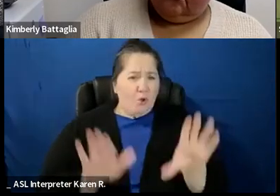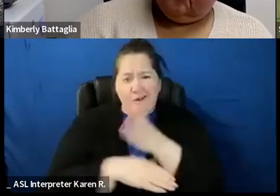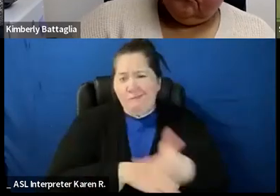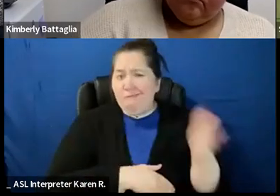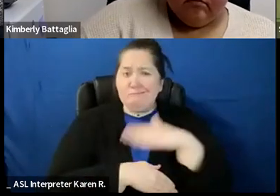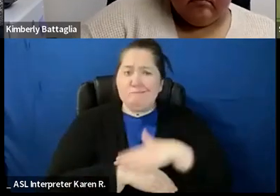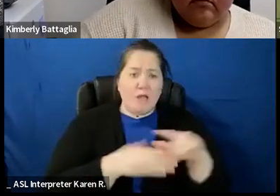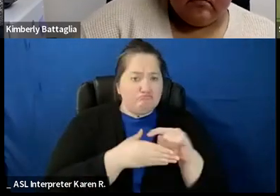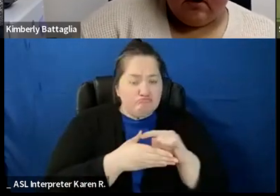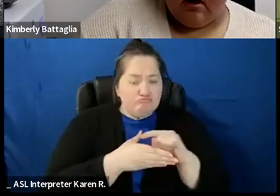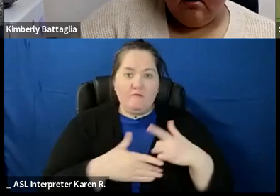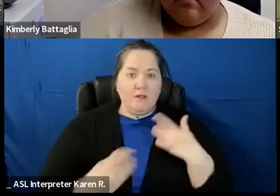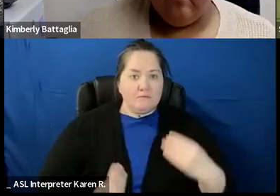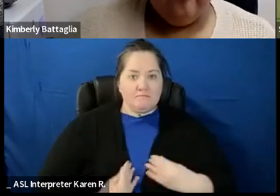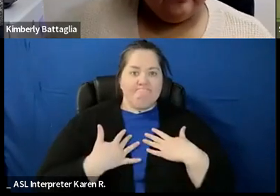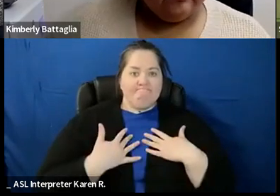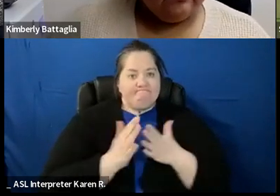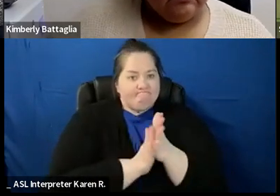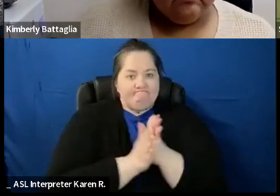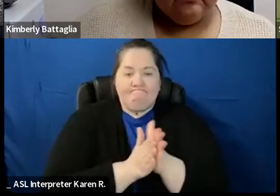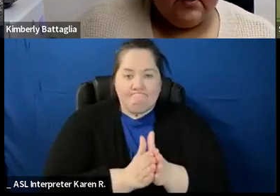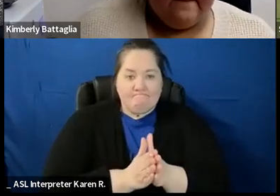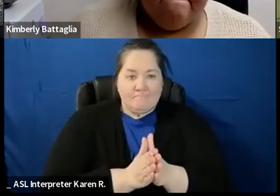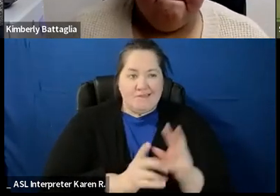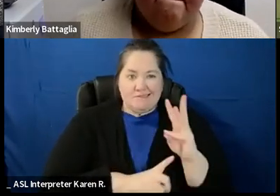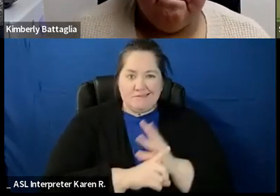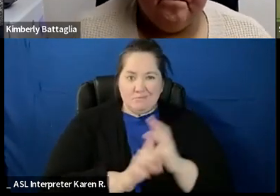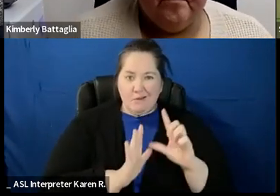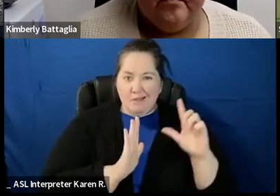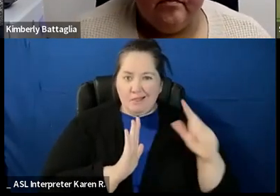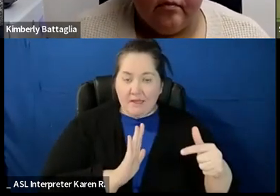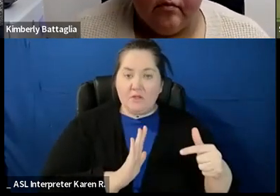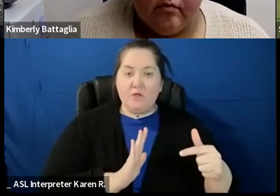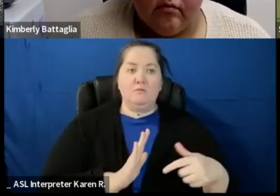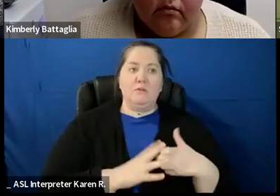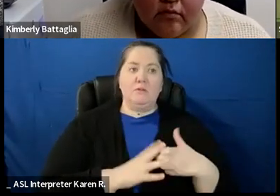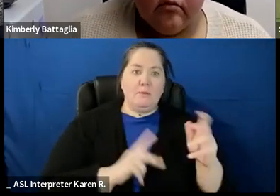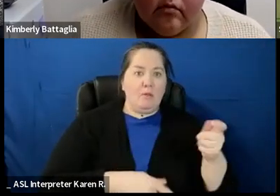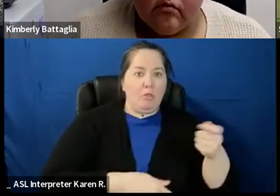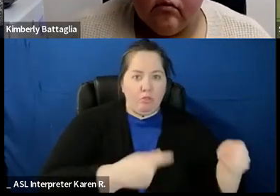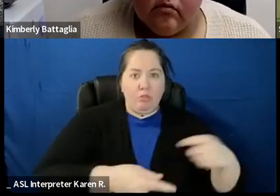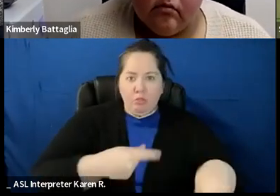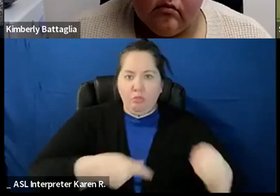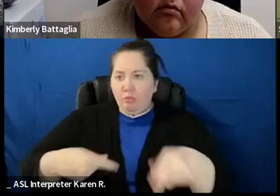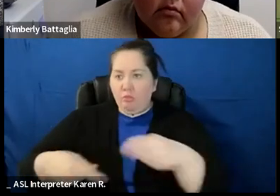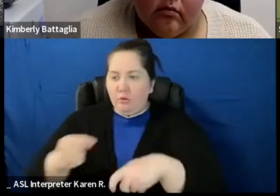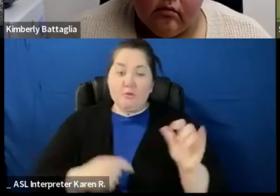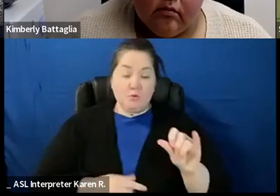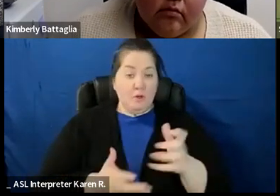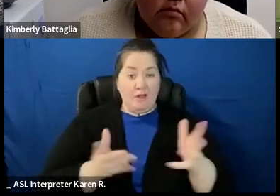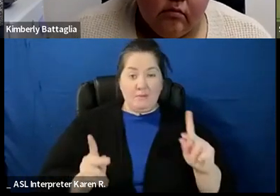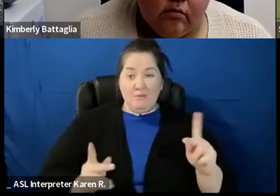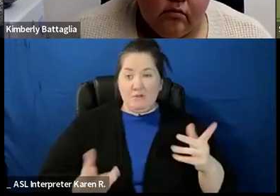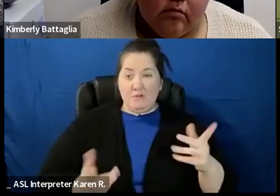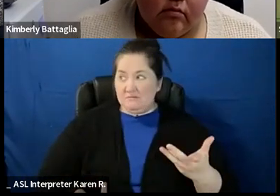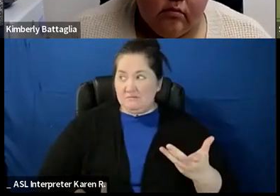thing. People will be energized. And then, you know, 6 months from then, especially with the high turnover rates within some programs, a lot of people never attended